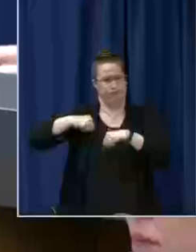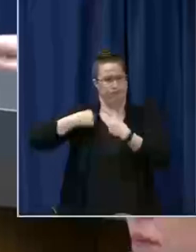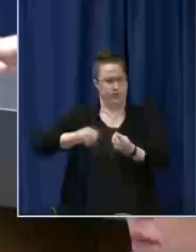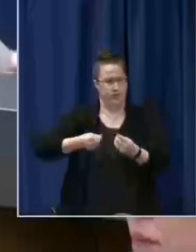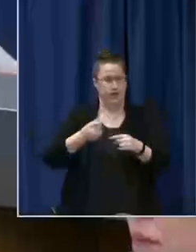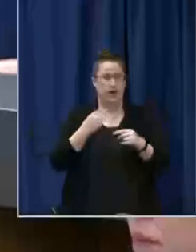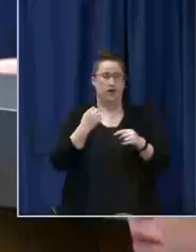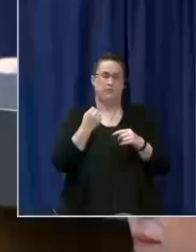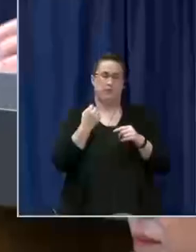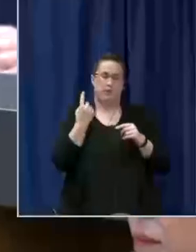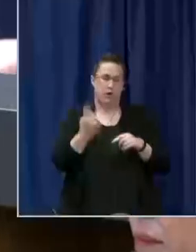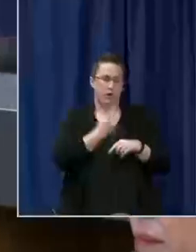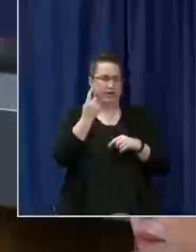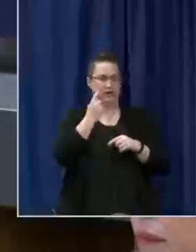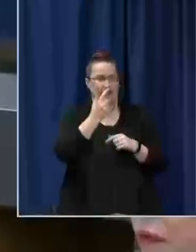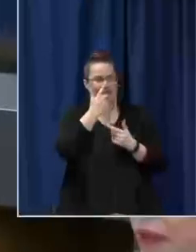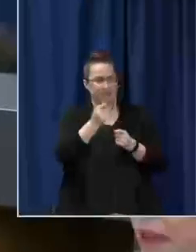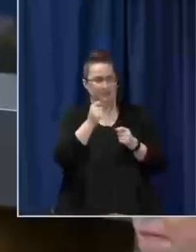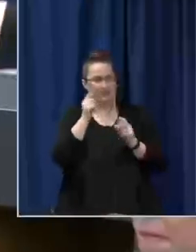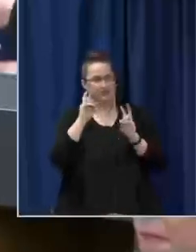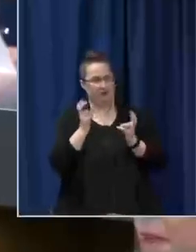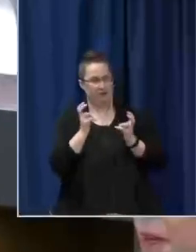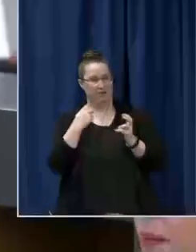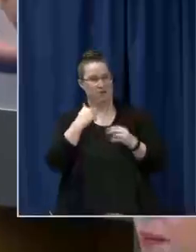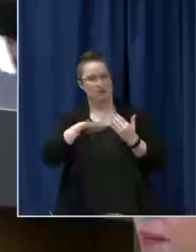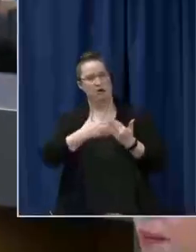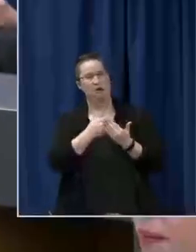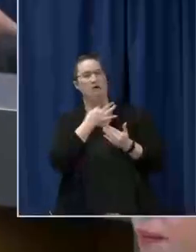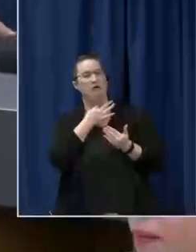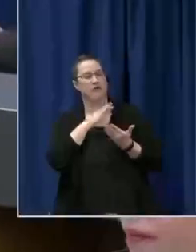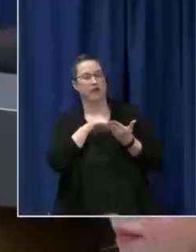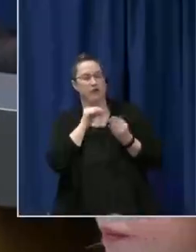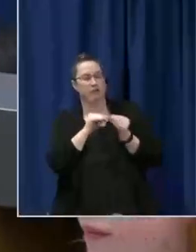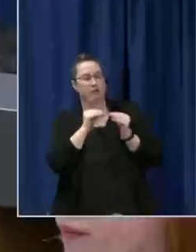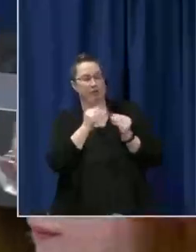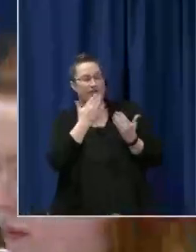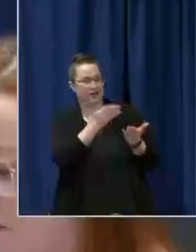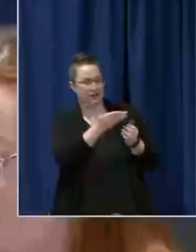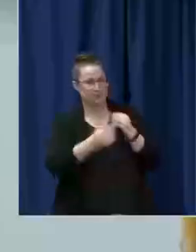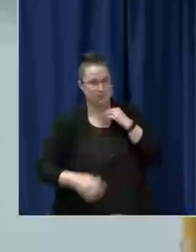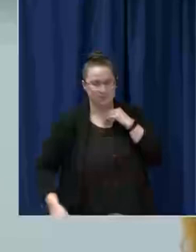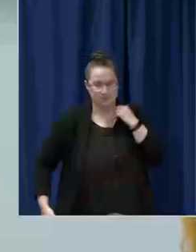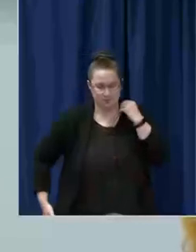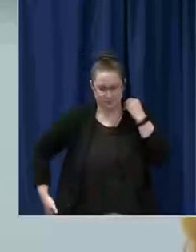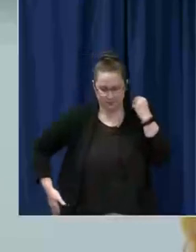As always, a very interesting topic that we all want to learn more about. So thank you.